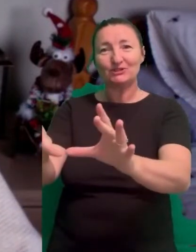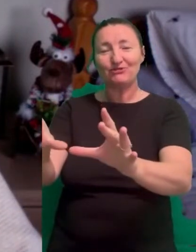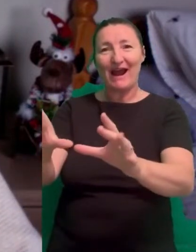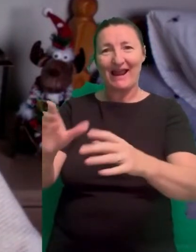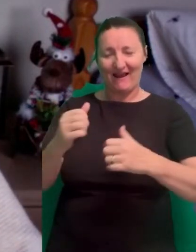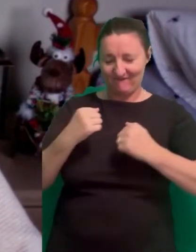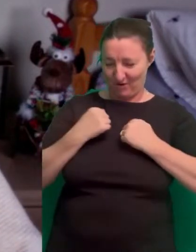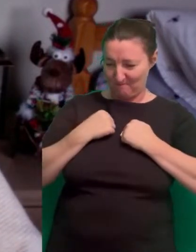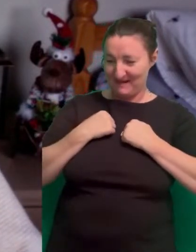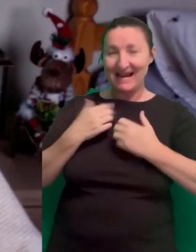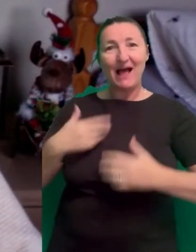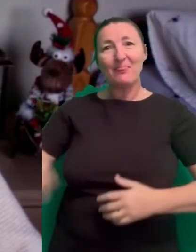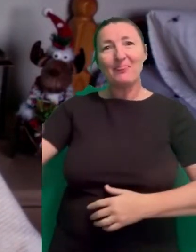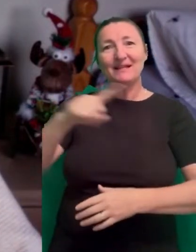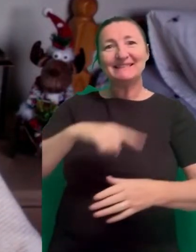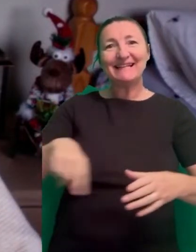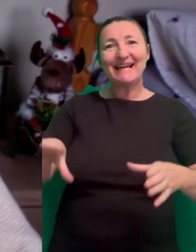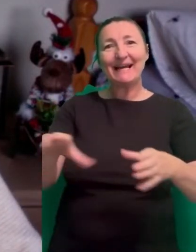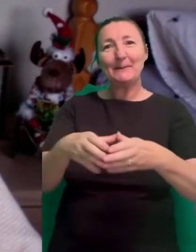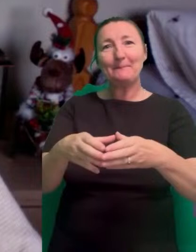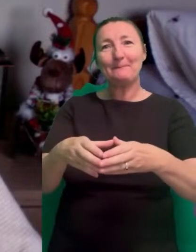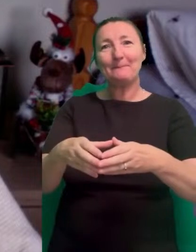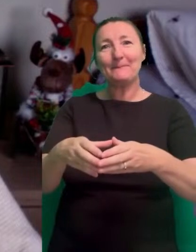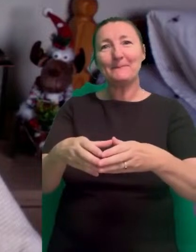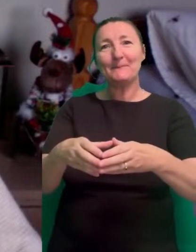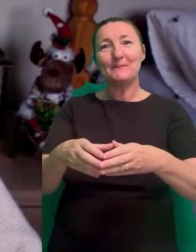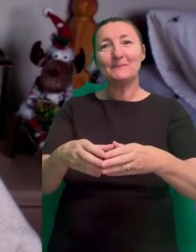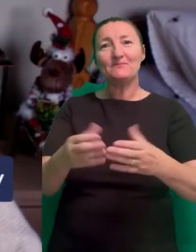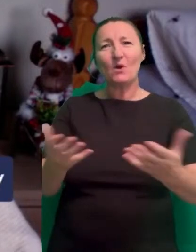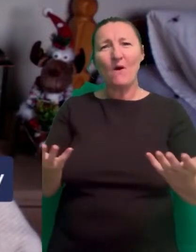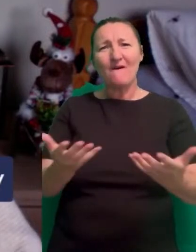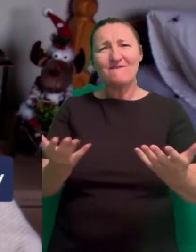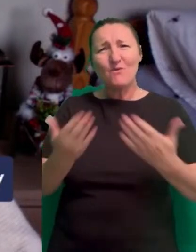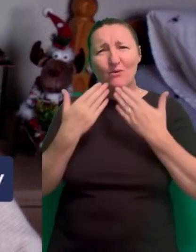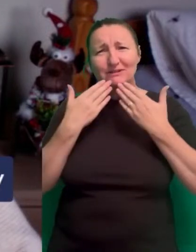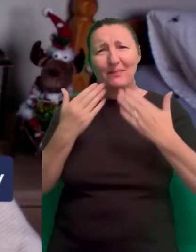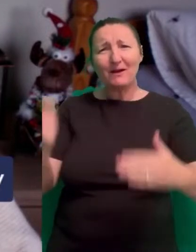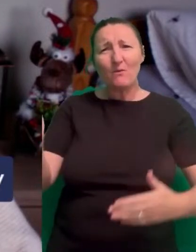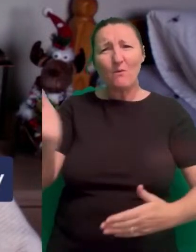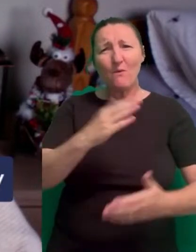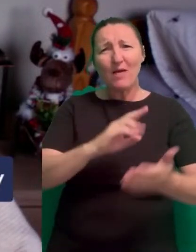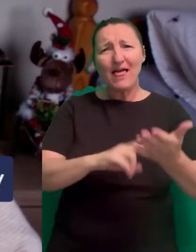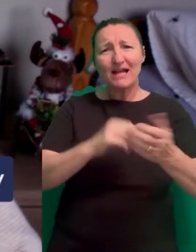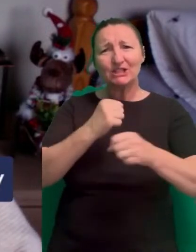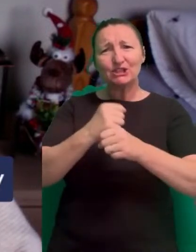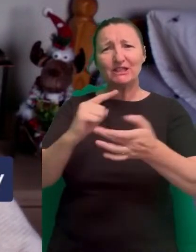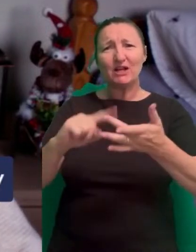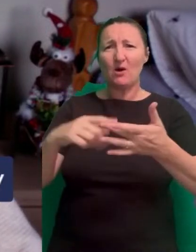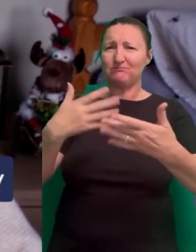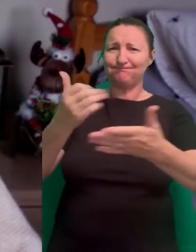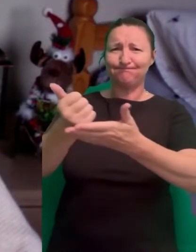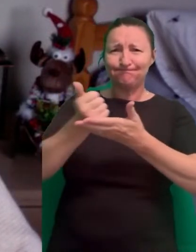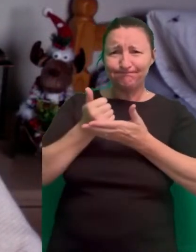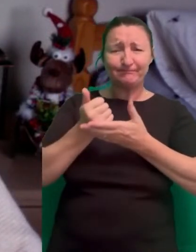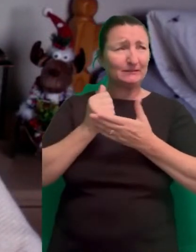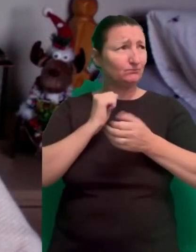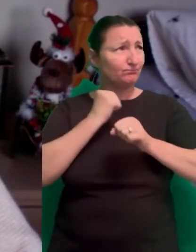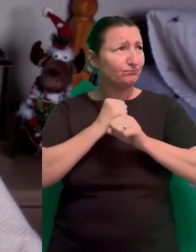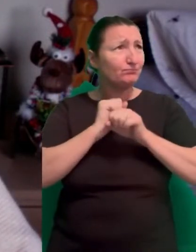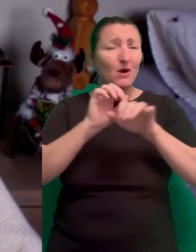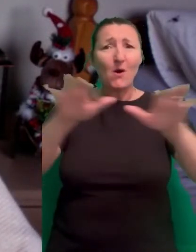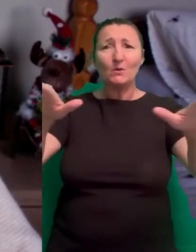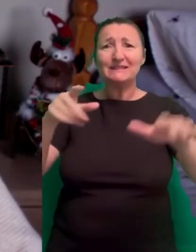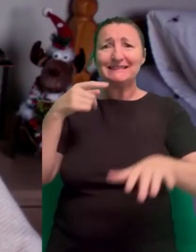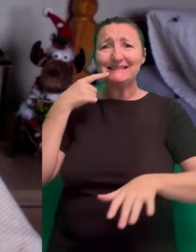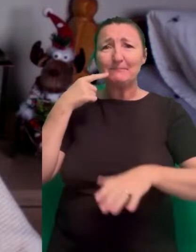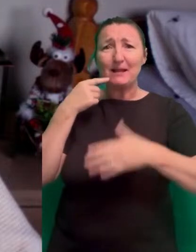myself and the rest of the team. And of course, thank you to all NGOs who have supported us in promoting the Simply Open Awards to